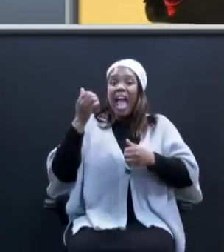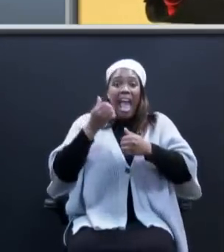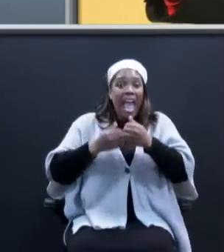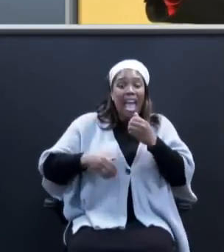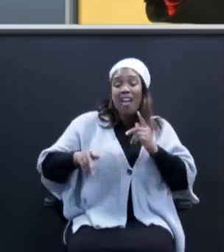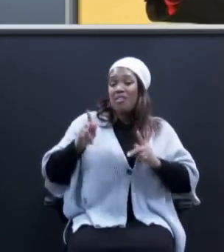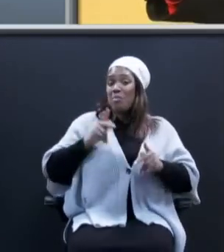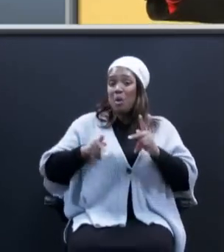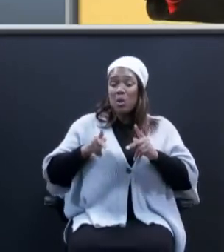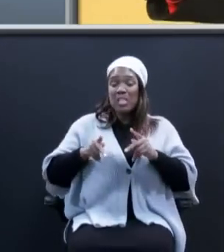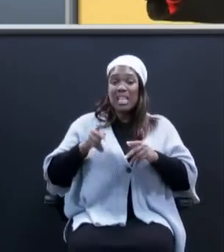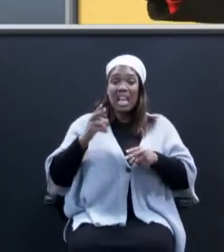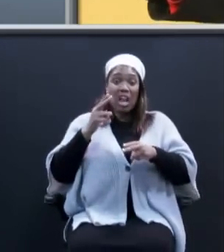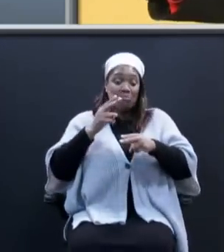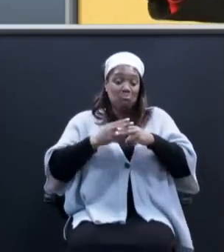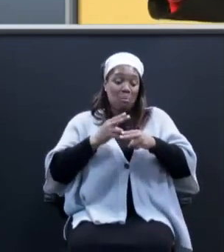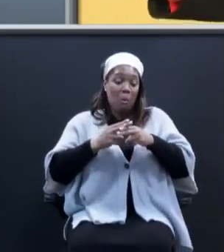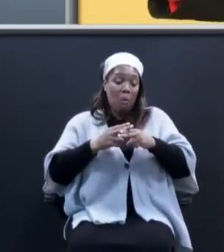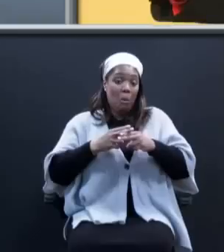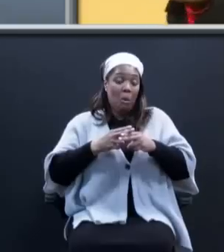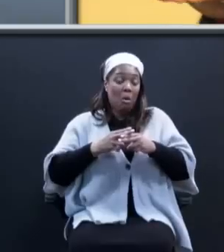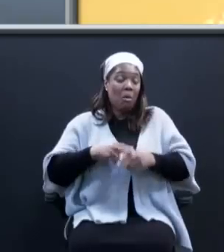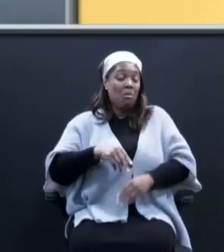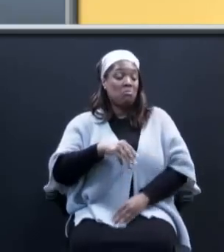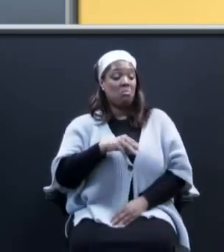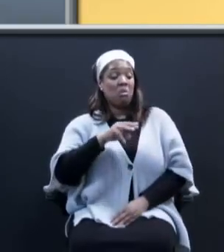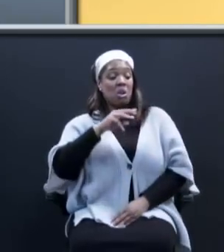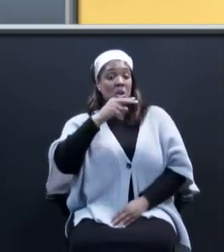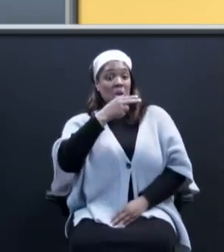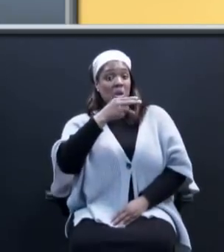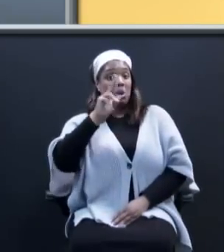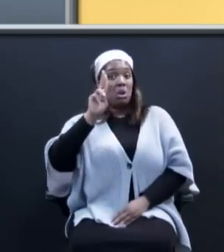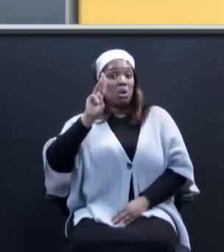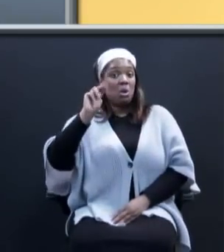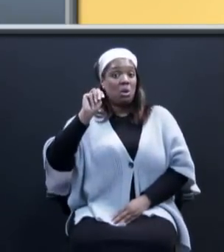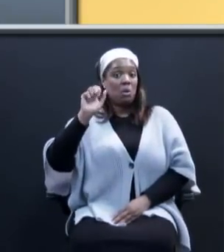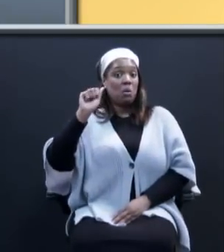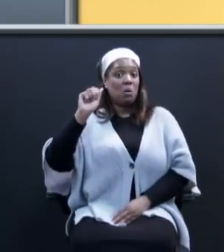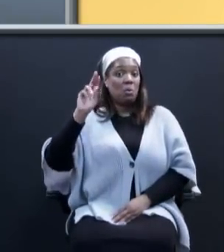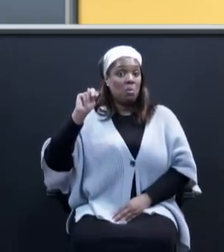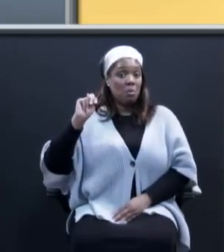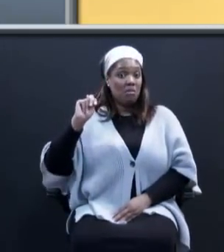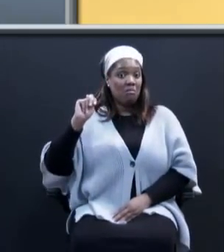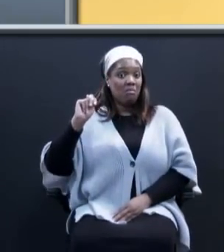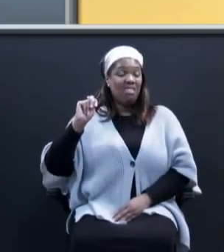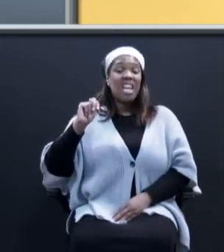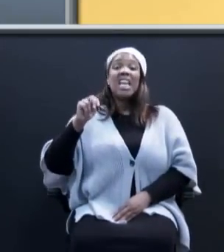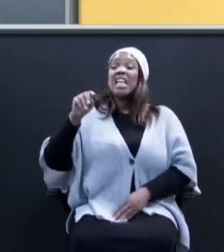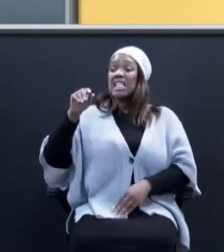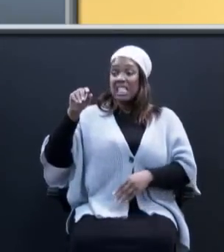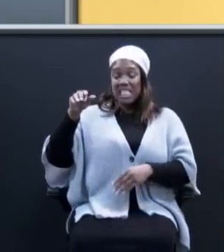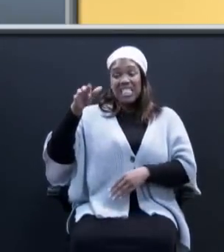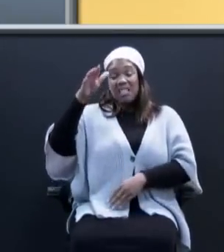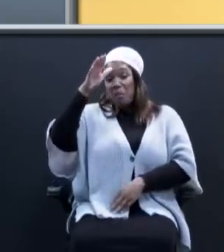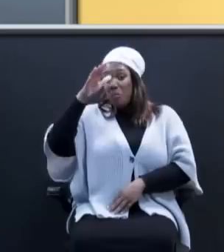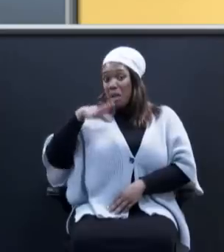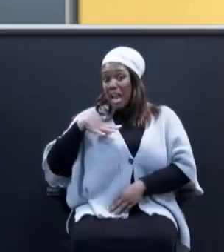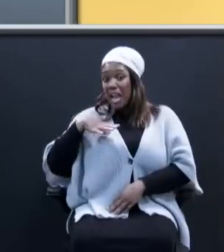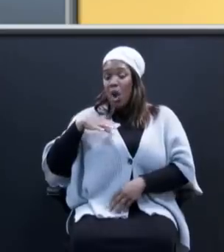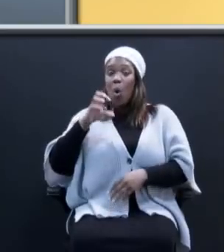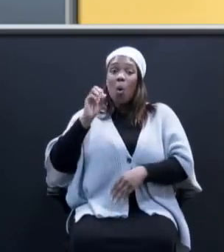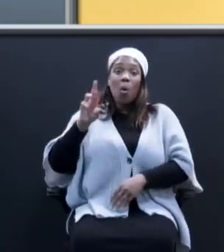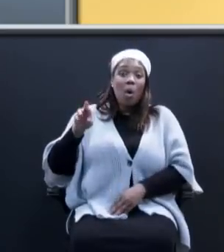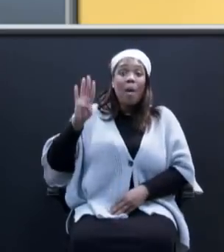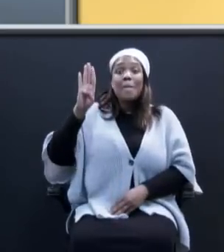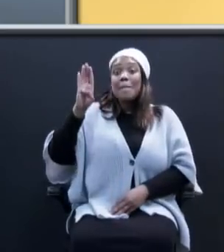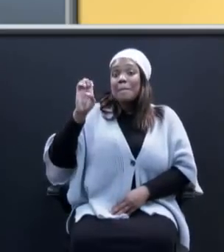man, M-A-N. But this plan here, these feasts that the Lord have us keep, they're not just a